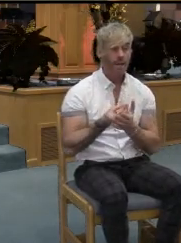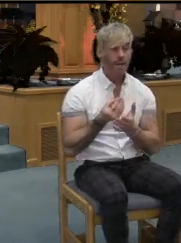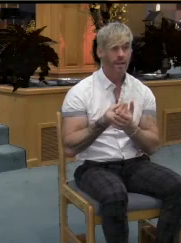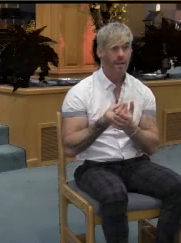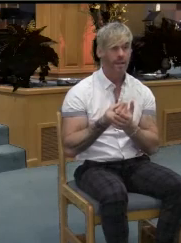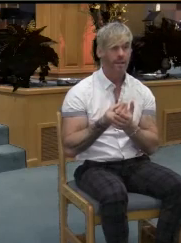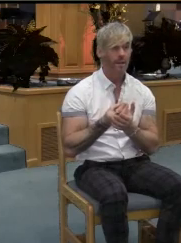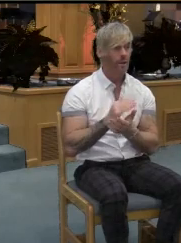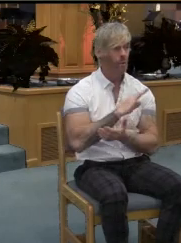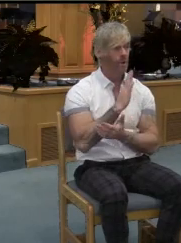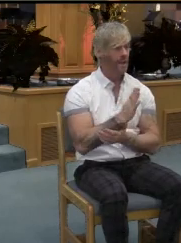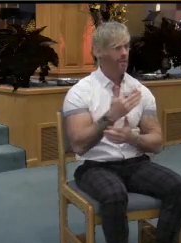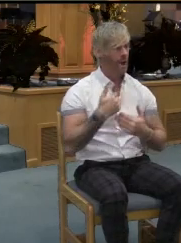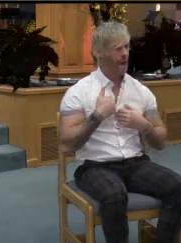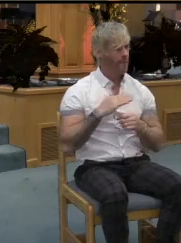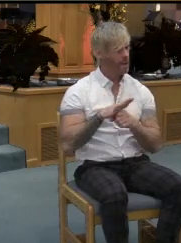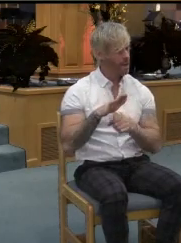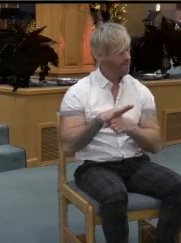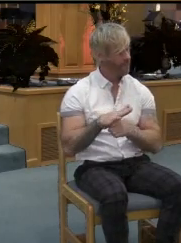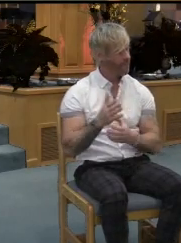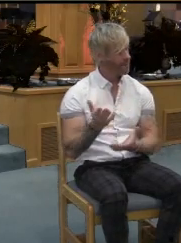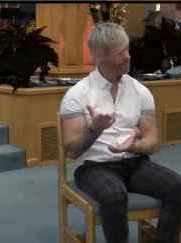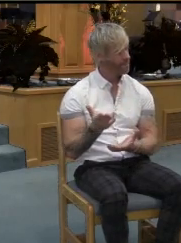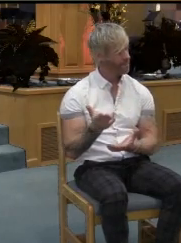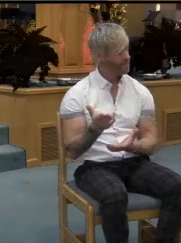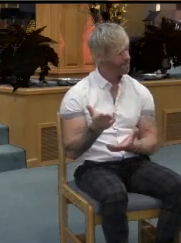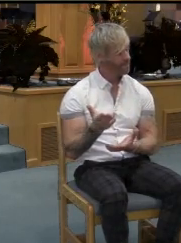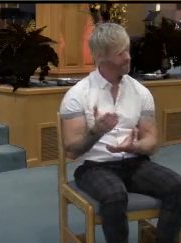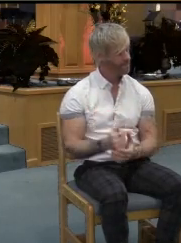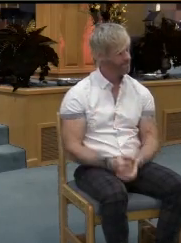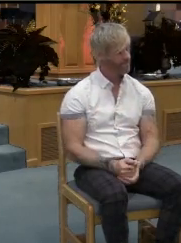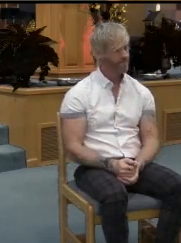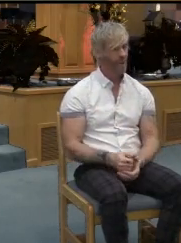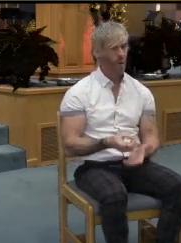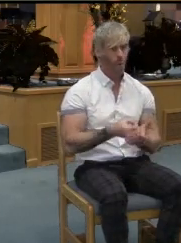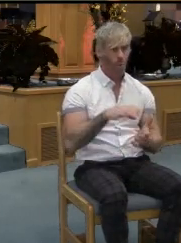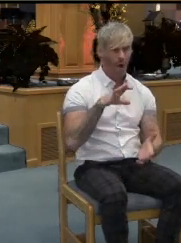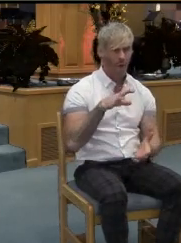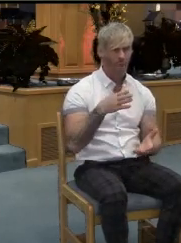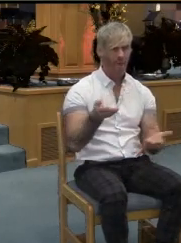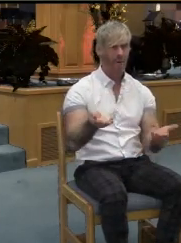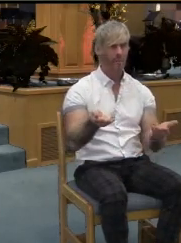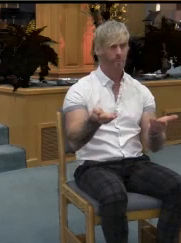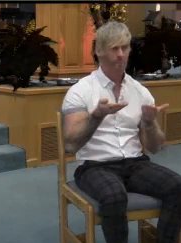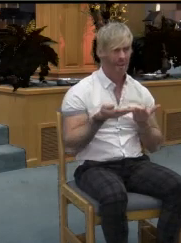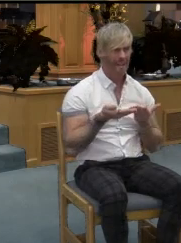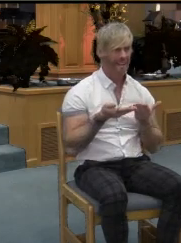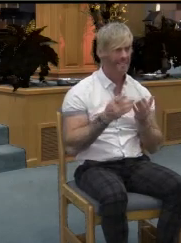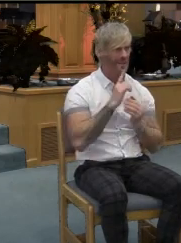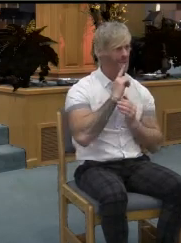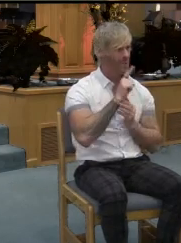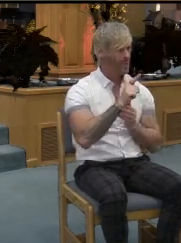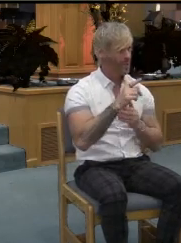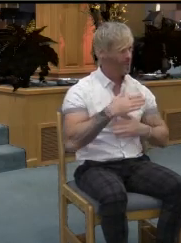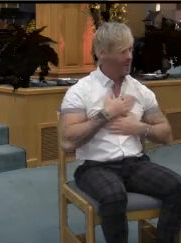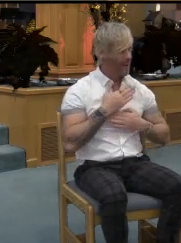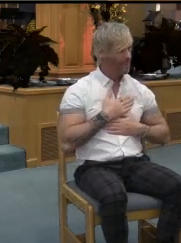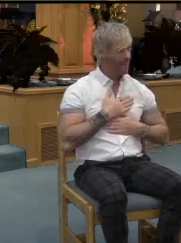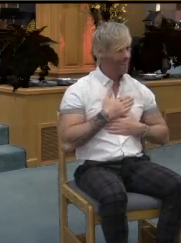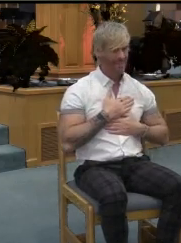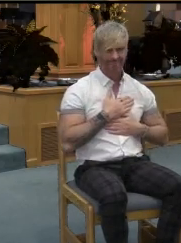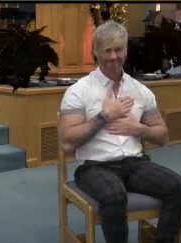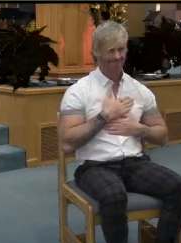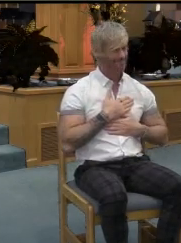money will never have enough. How meaningless to think that wealth brings true happiness. You're not going to find contentment by